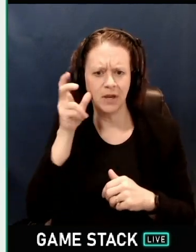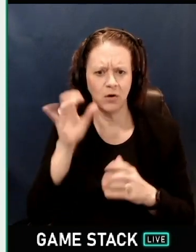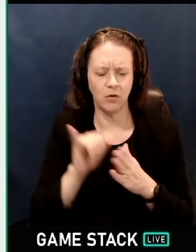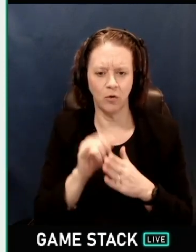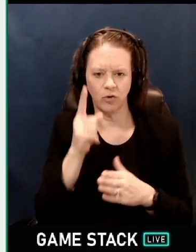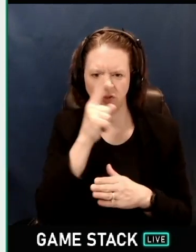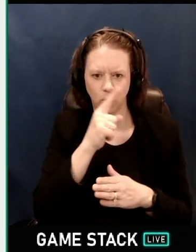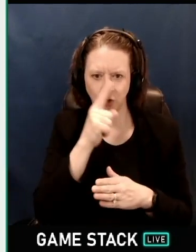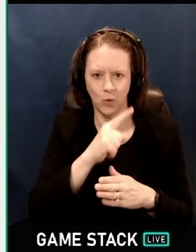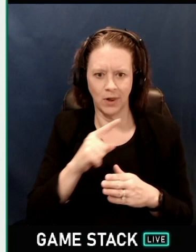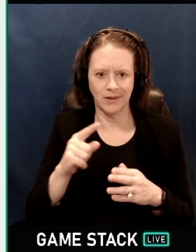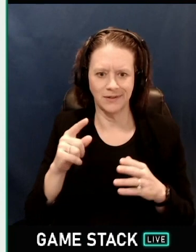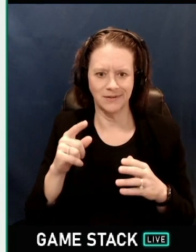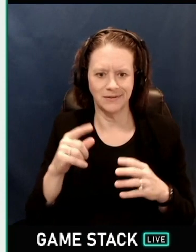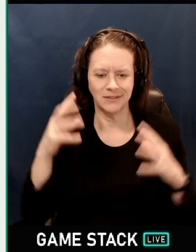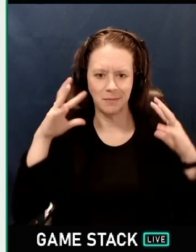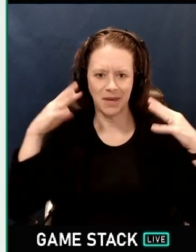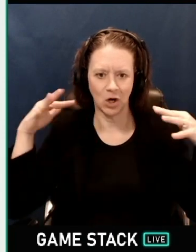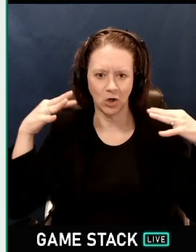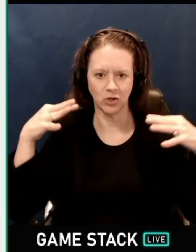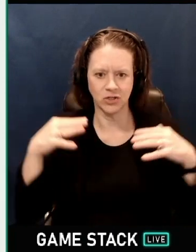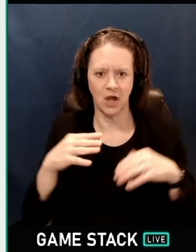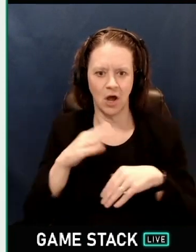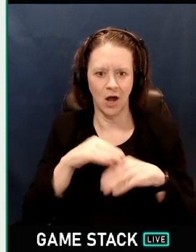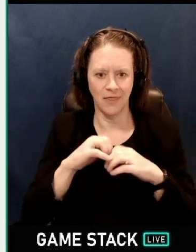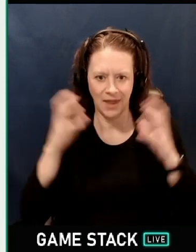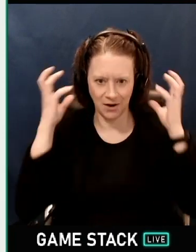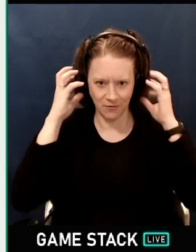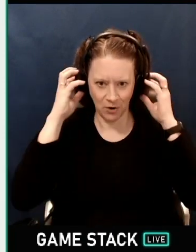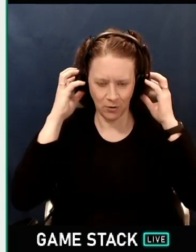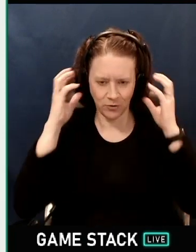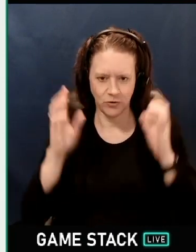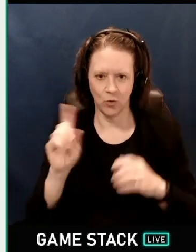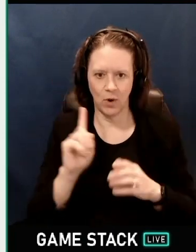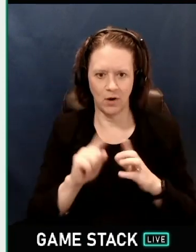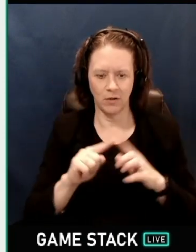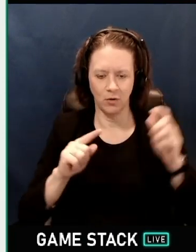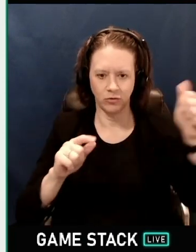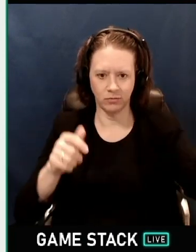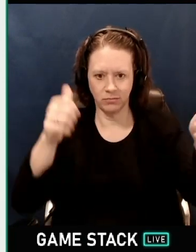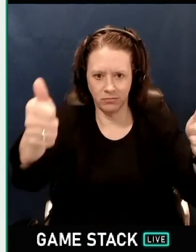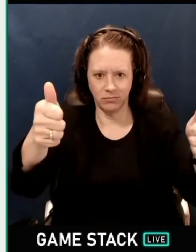rendered over headphones to where those locations of those speakers would normally be.